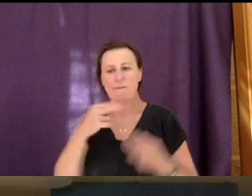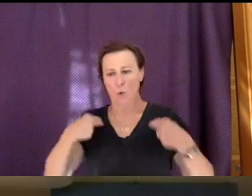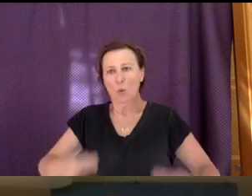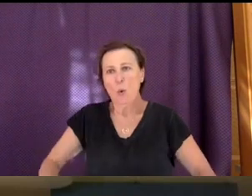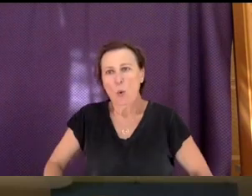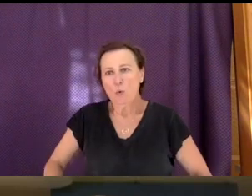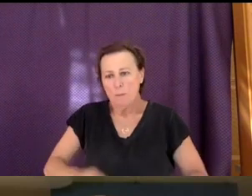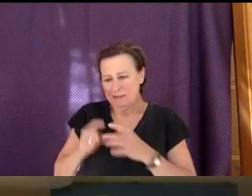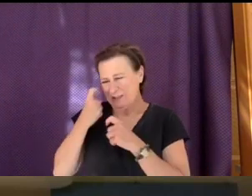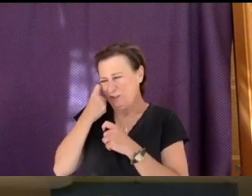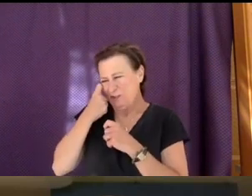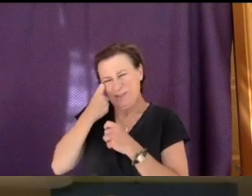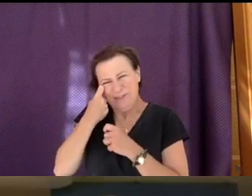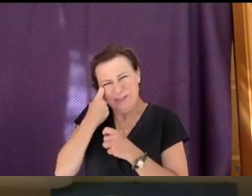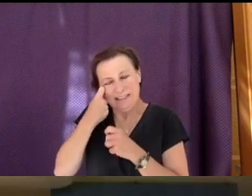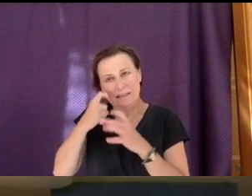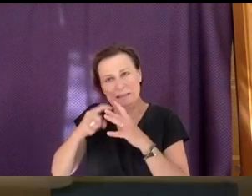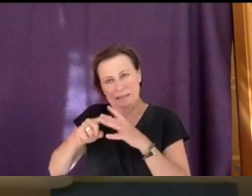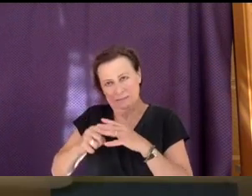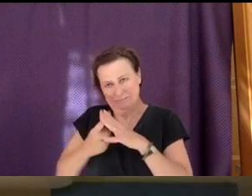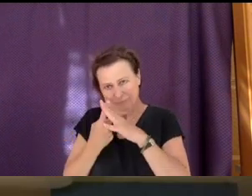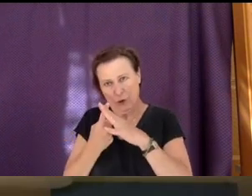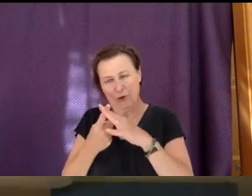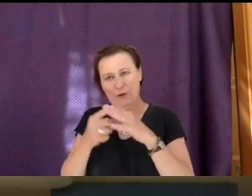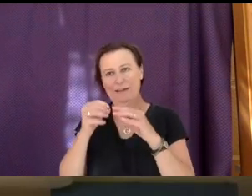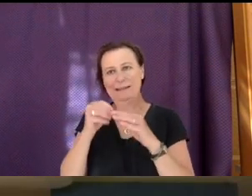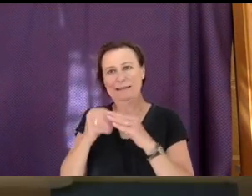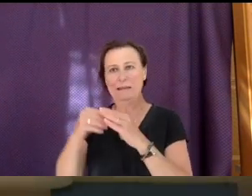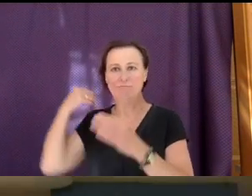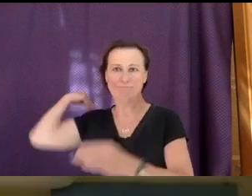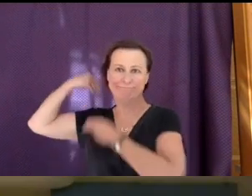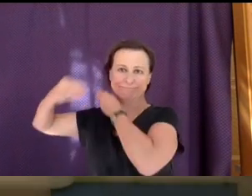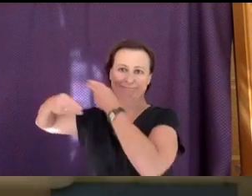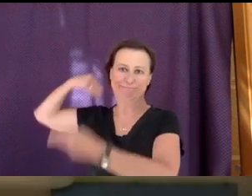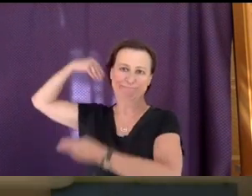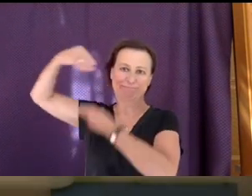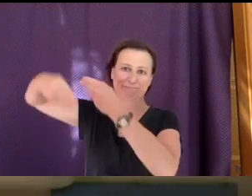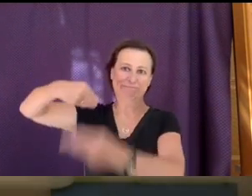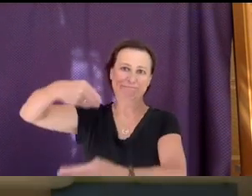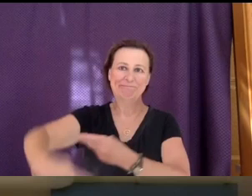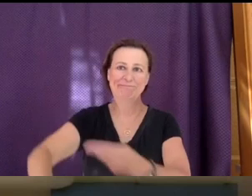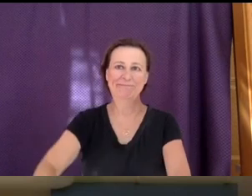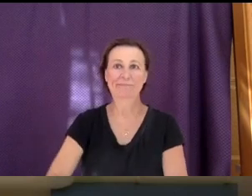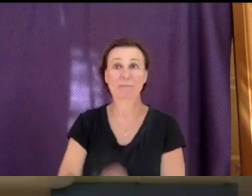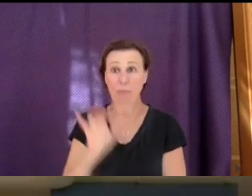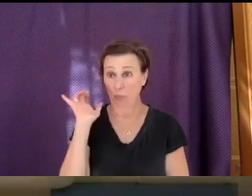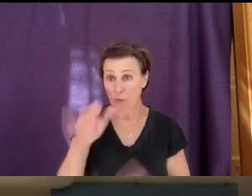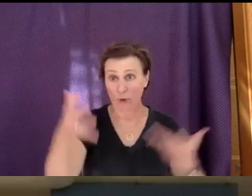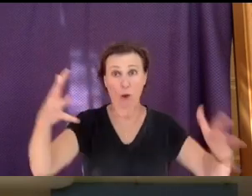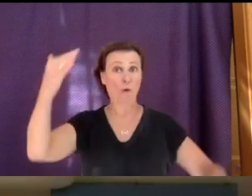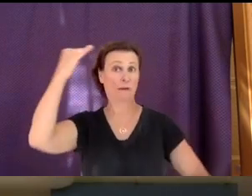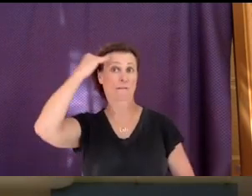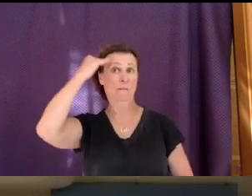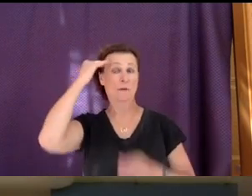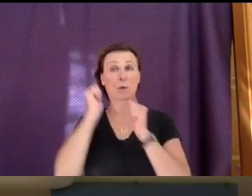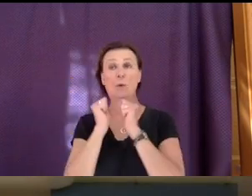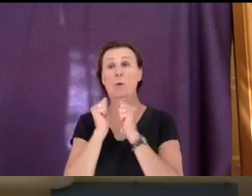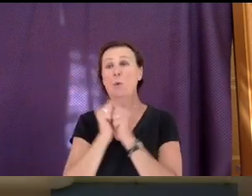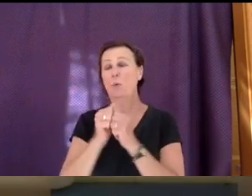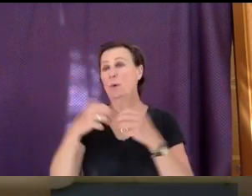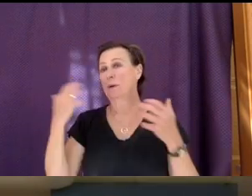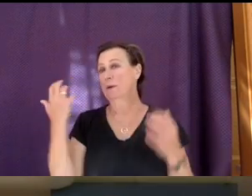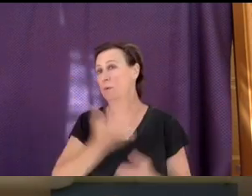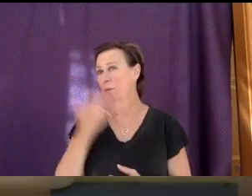very recently in the cosmic unfolding. Even for those already familiar with this vast